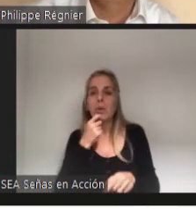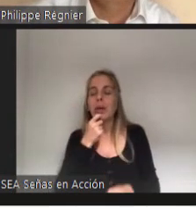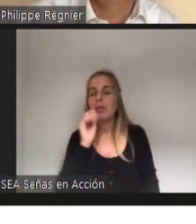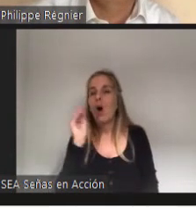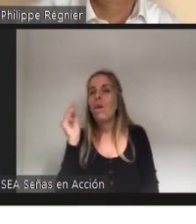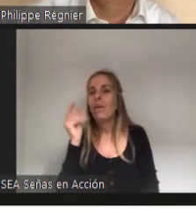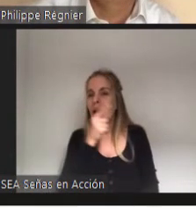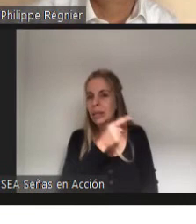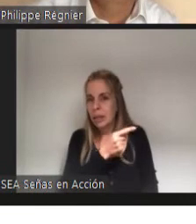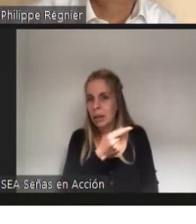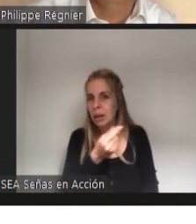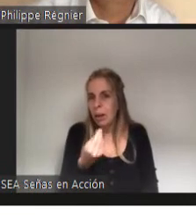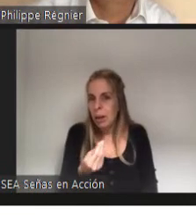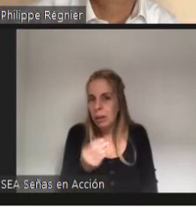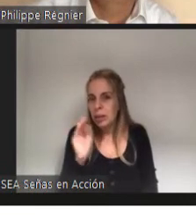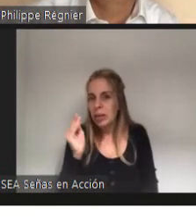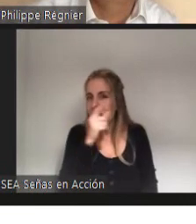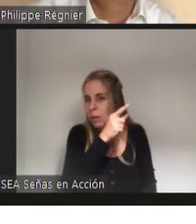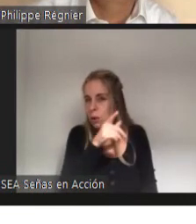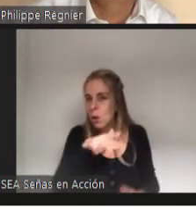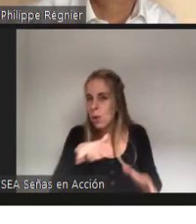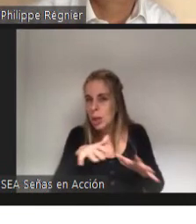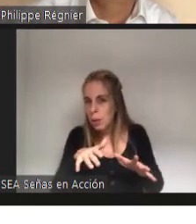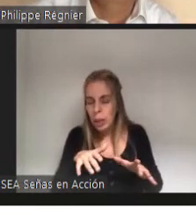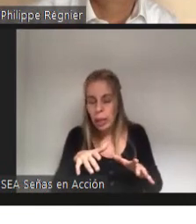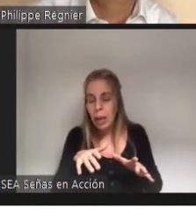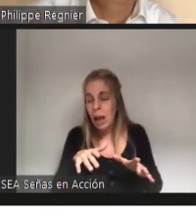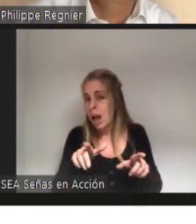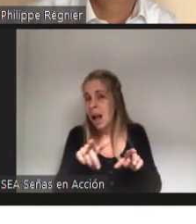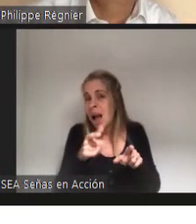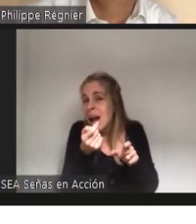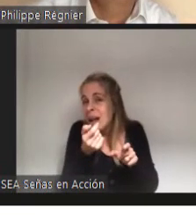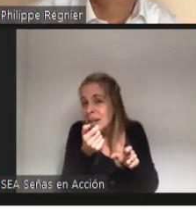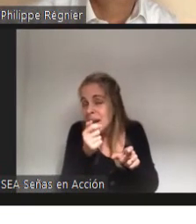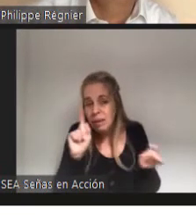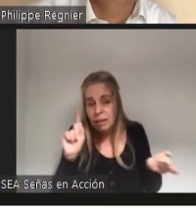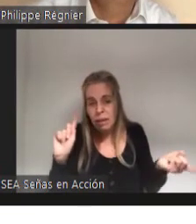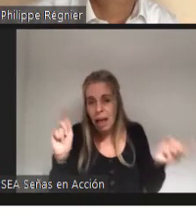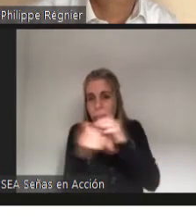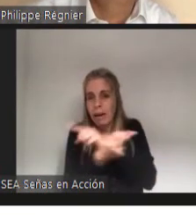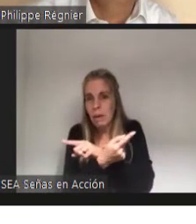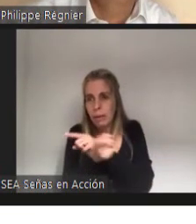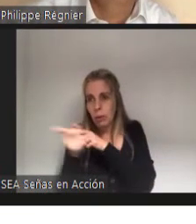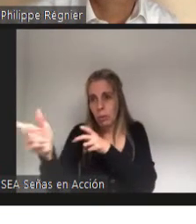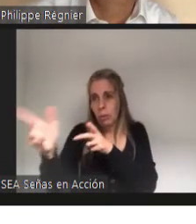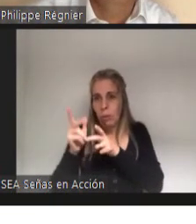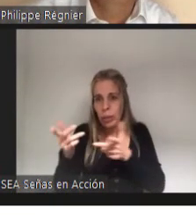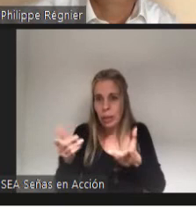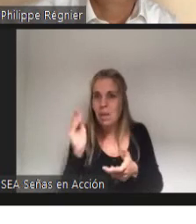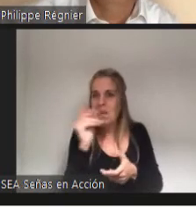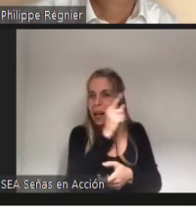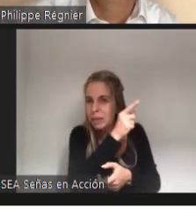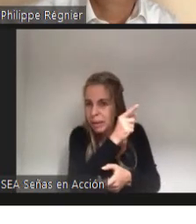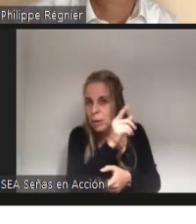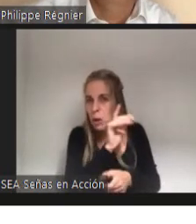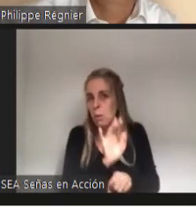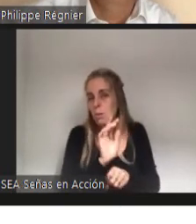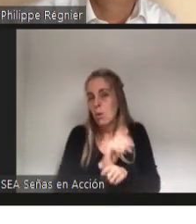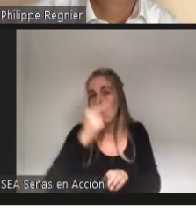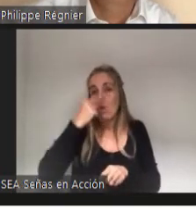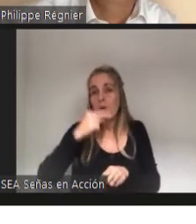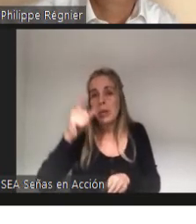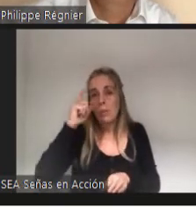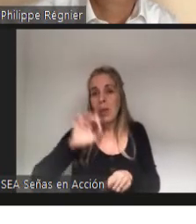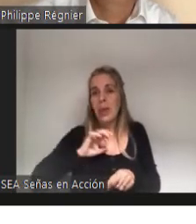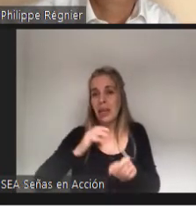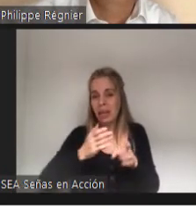But in the case of Brazil, for instance, well, it's almost exactly the contrary. It is as though in the